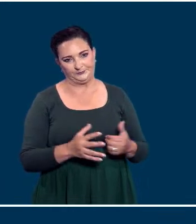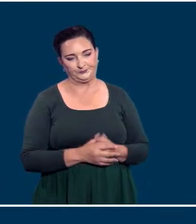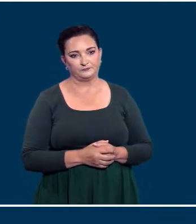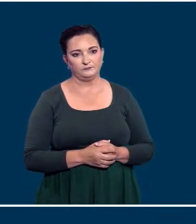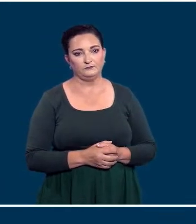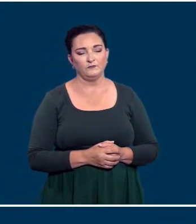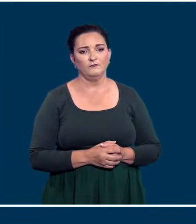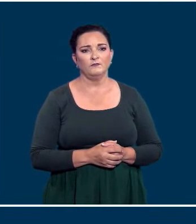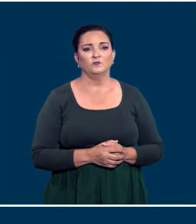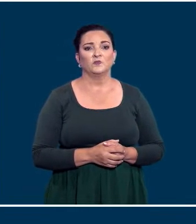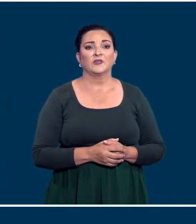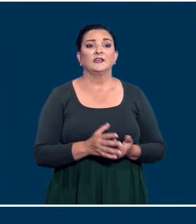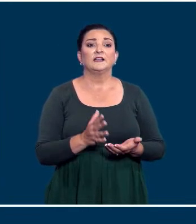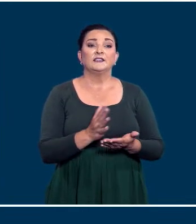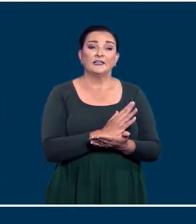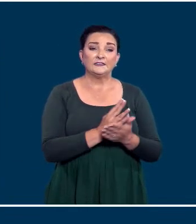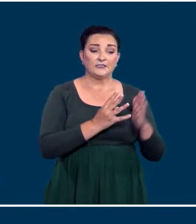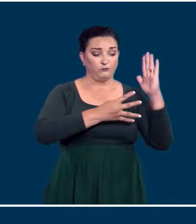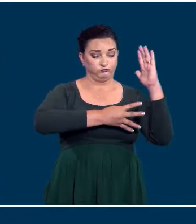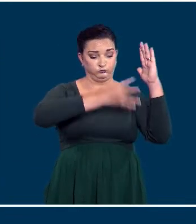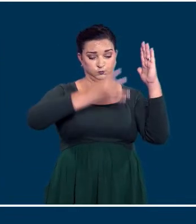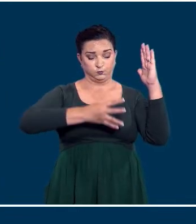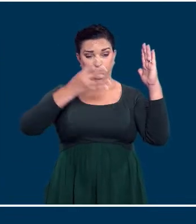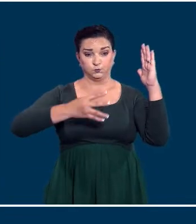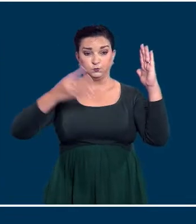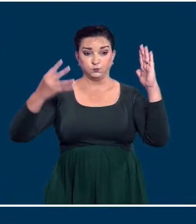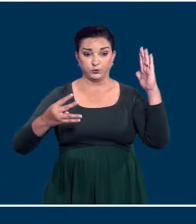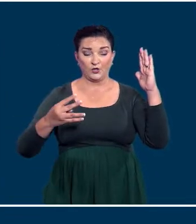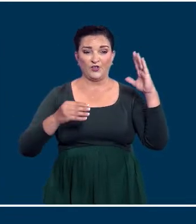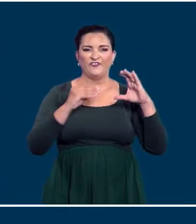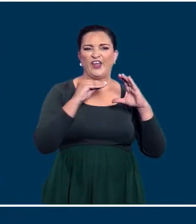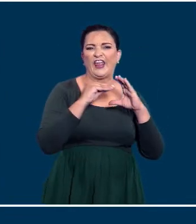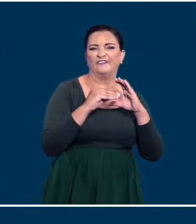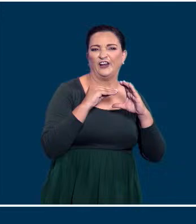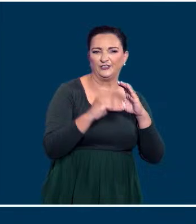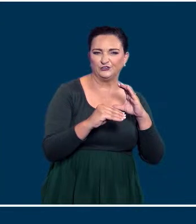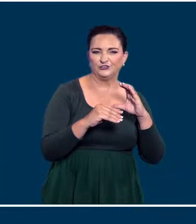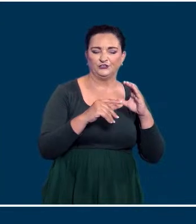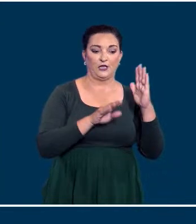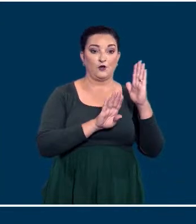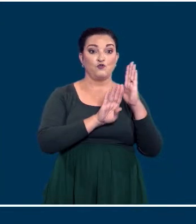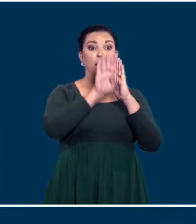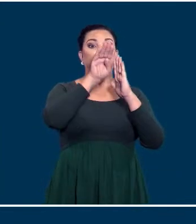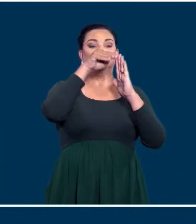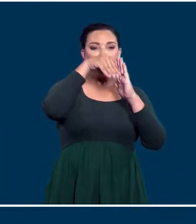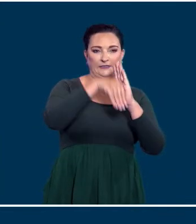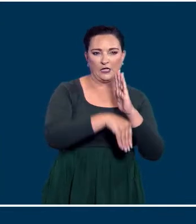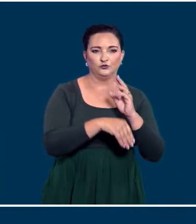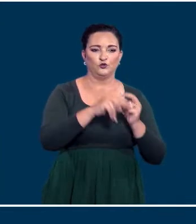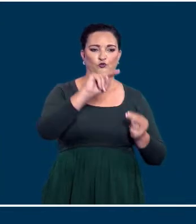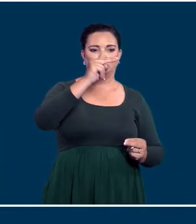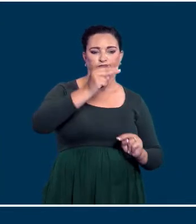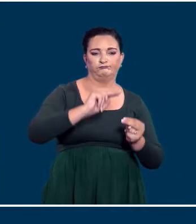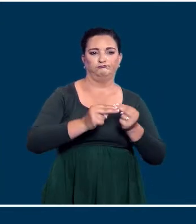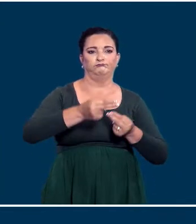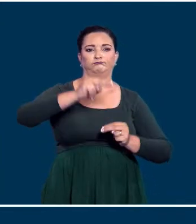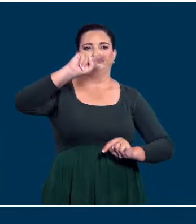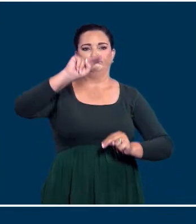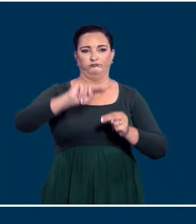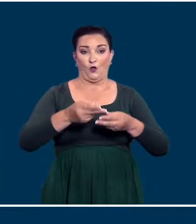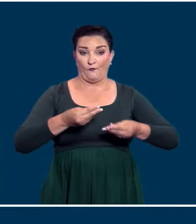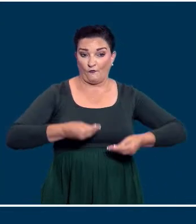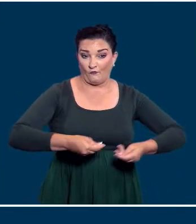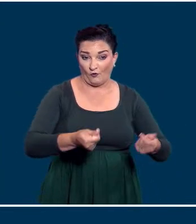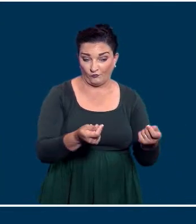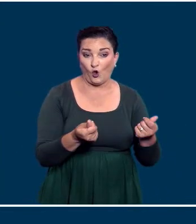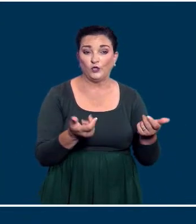some tailwinds to inflation that we worry about that come from rising production costs, driven in part